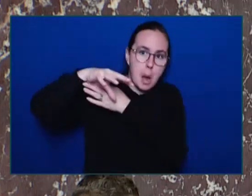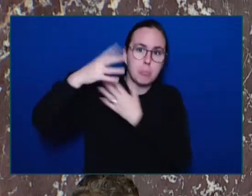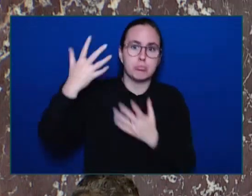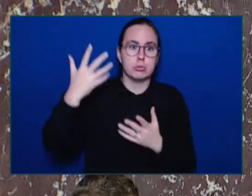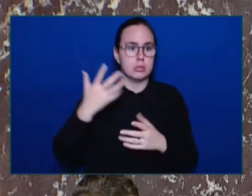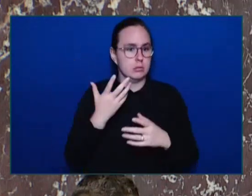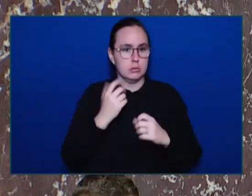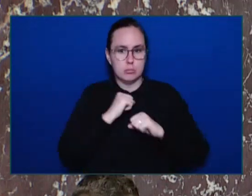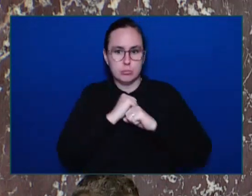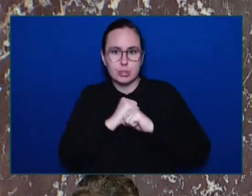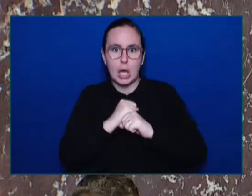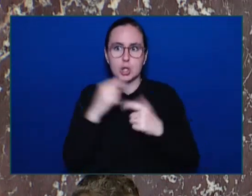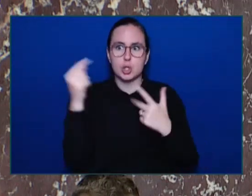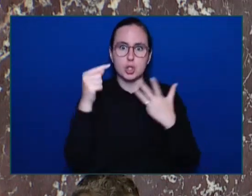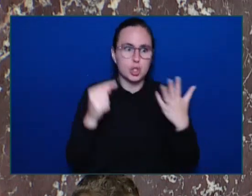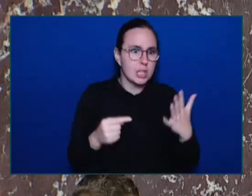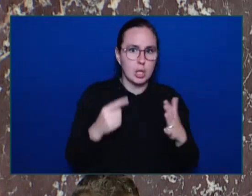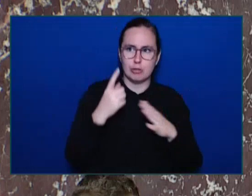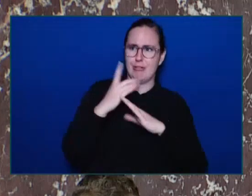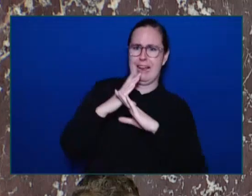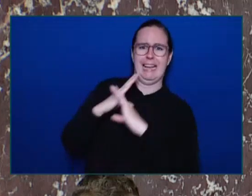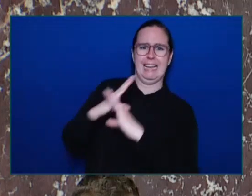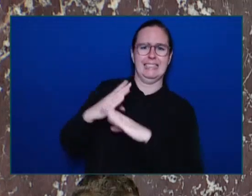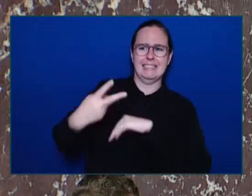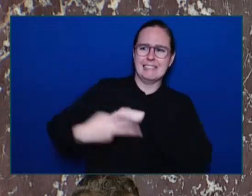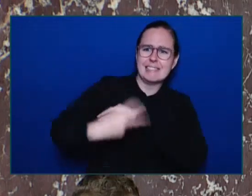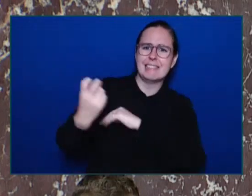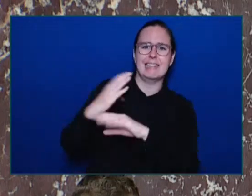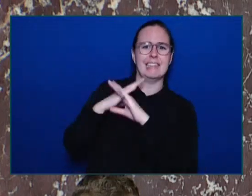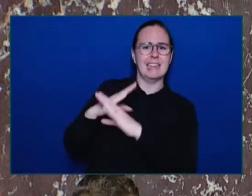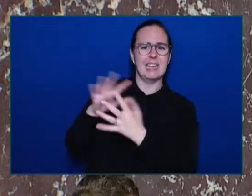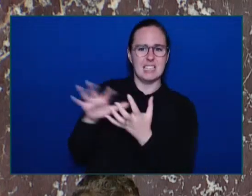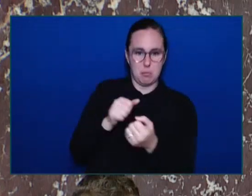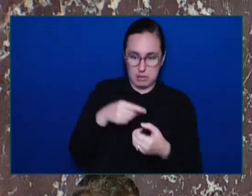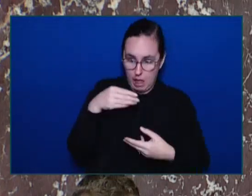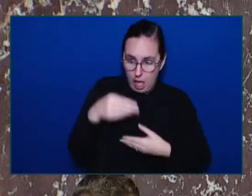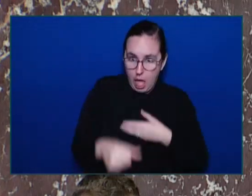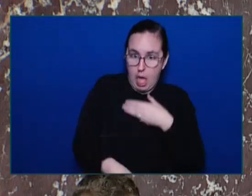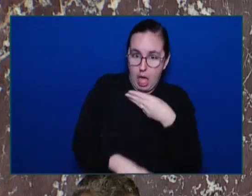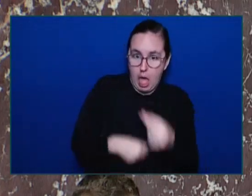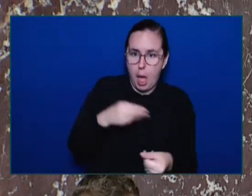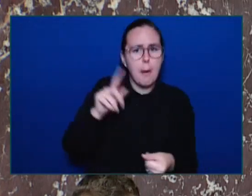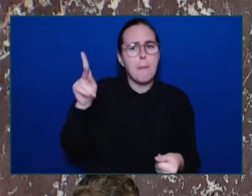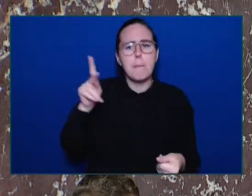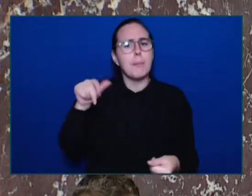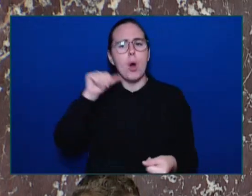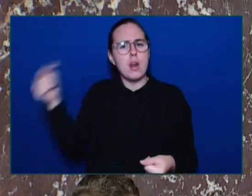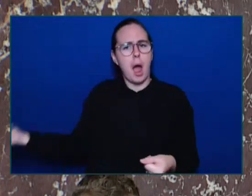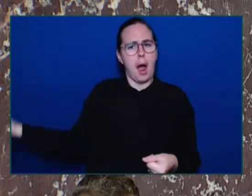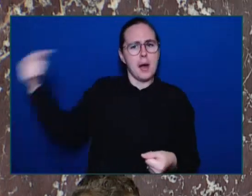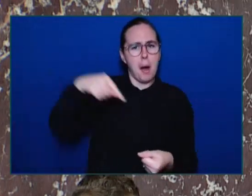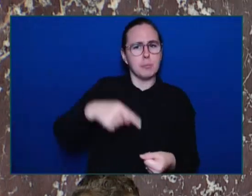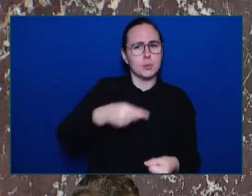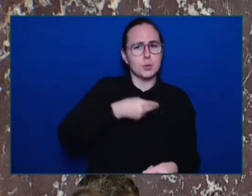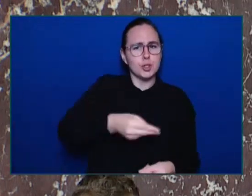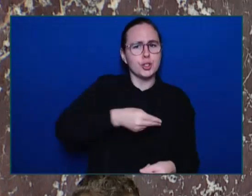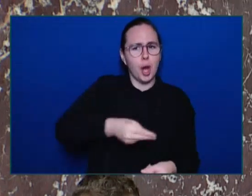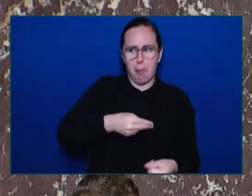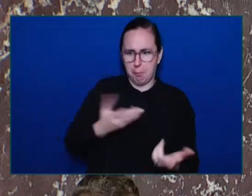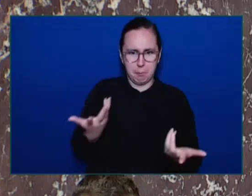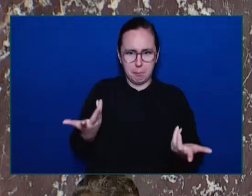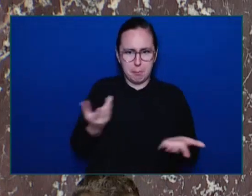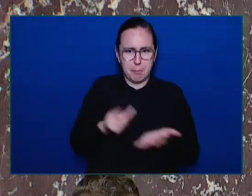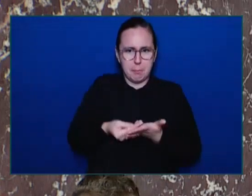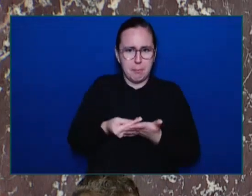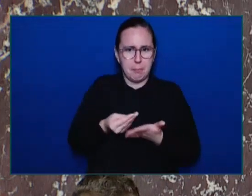small businesses barely hanging on, when will this soft on crime premium finally provide them with the financial relief they desperately